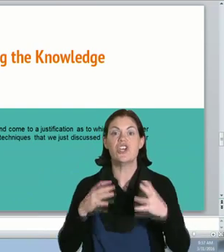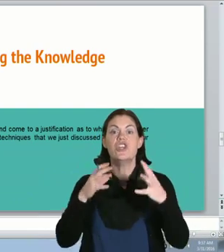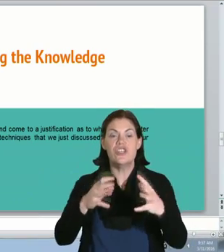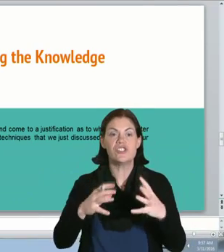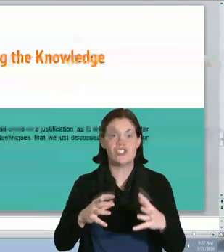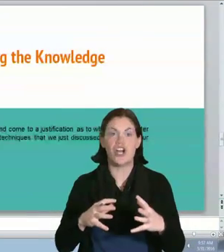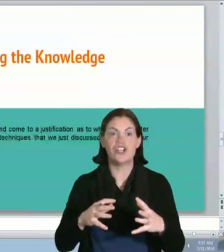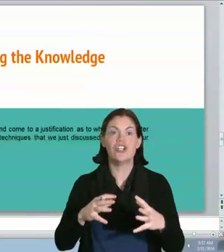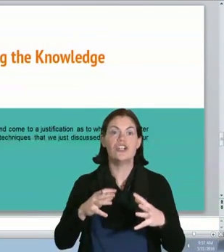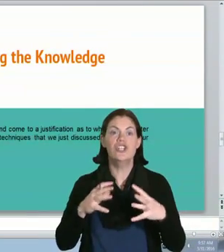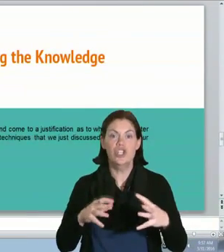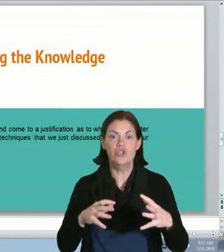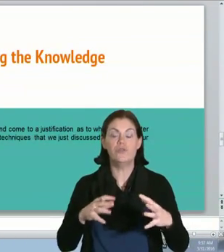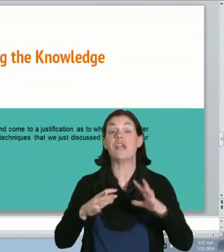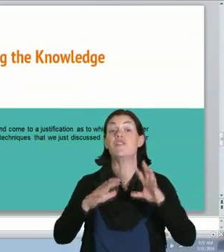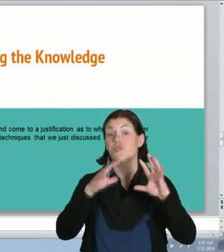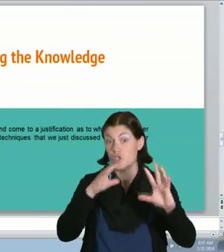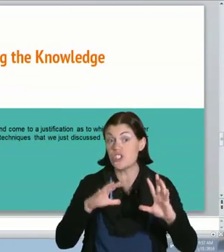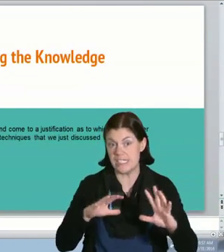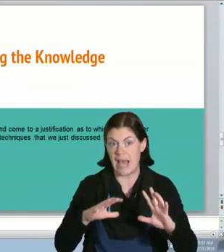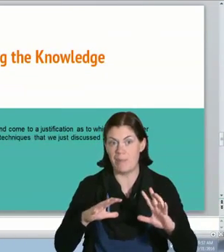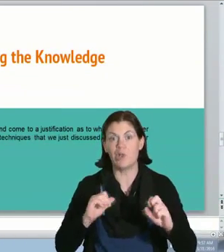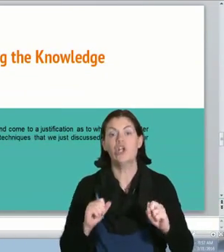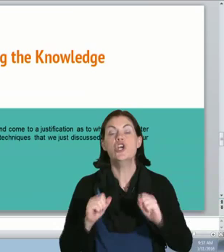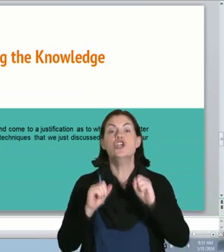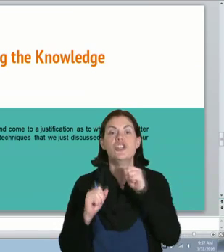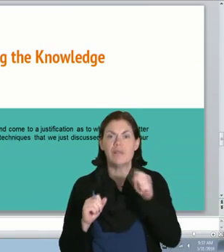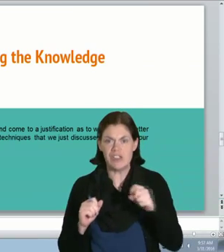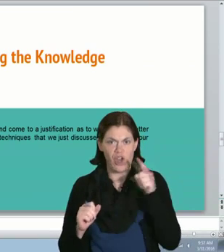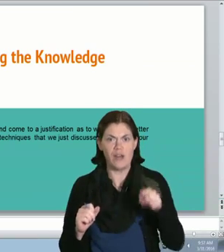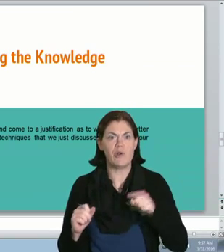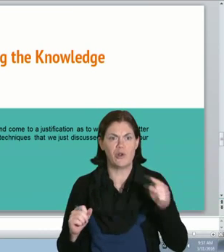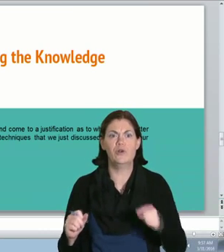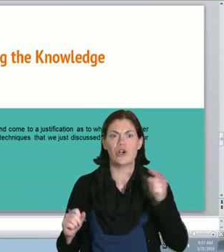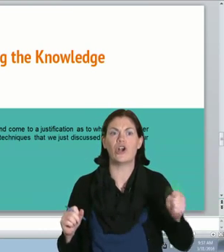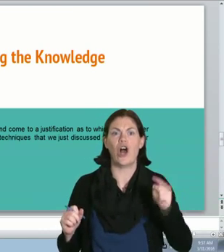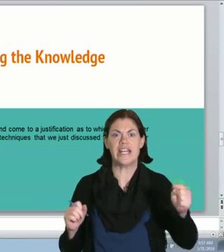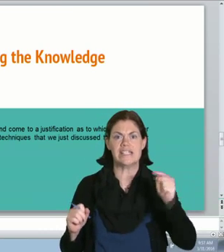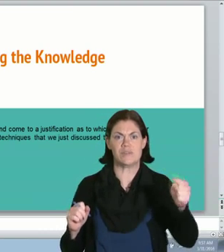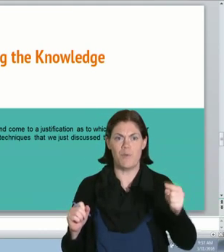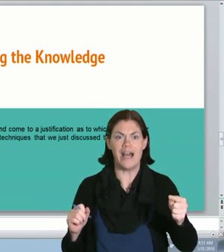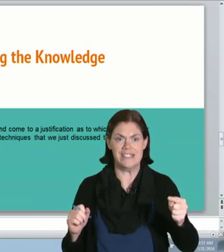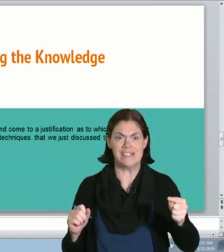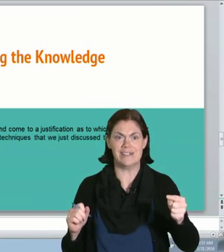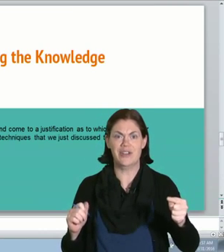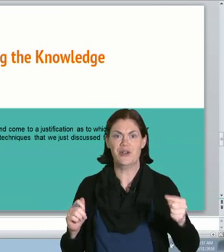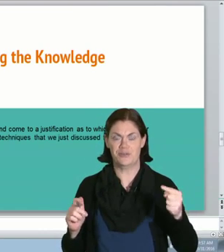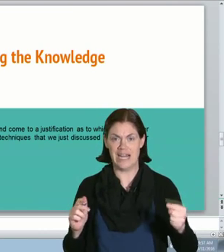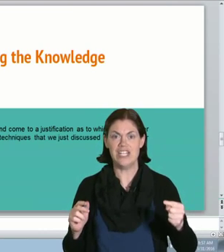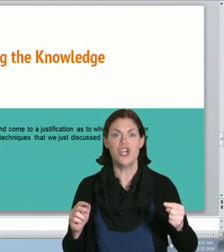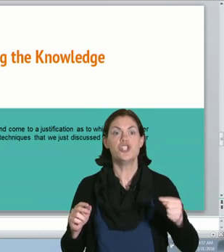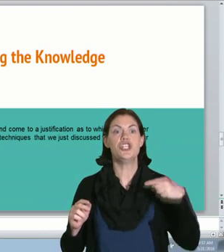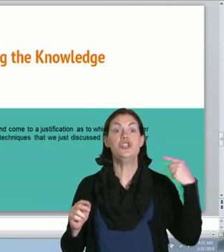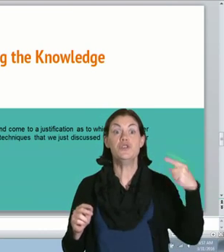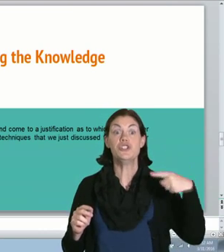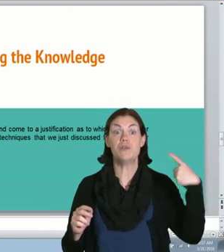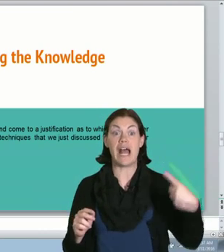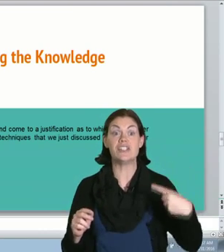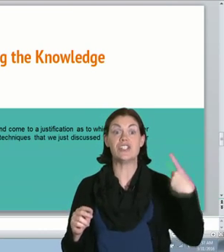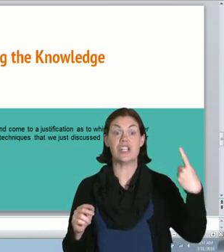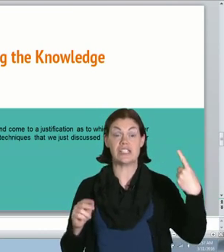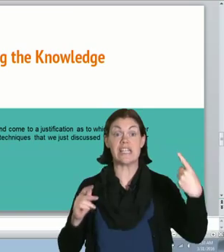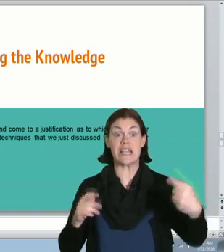scenarios, this daughter knew in the first example, she really thought about who her audience was, right? She knew